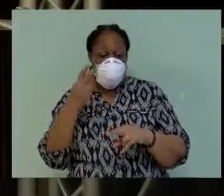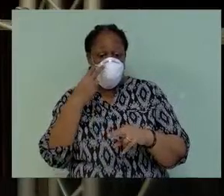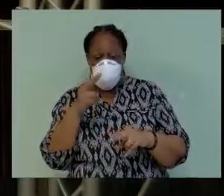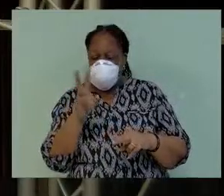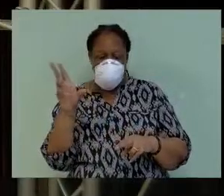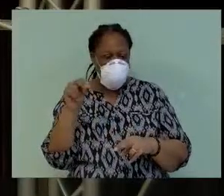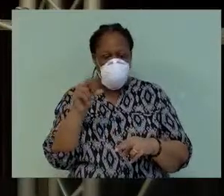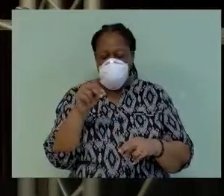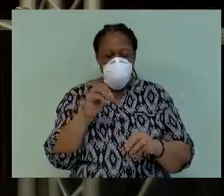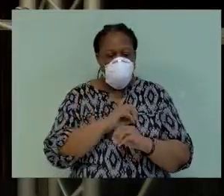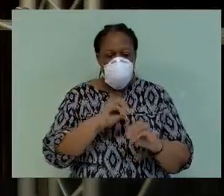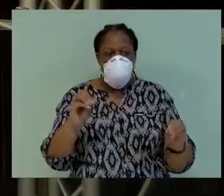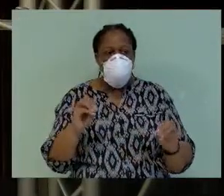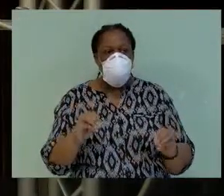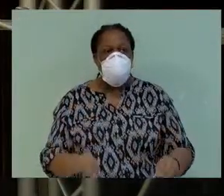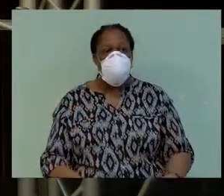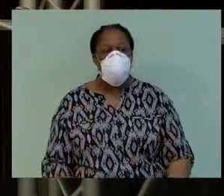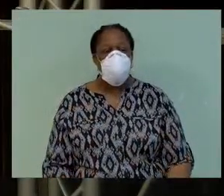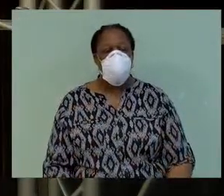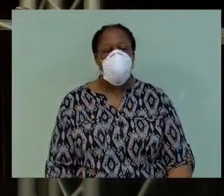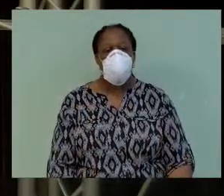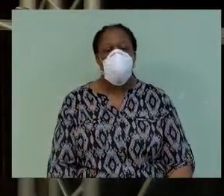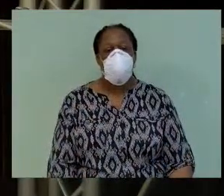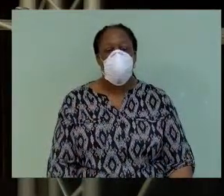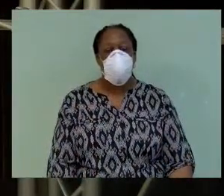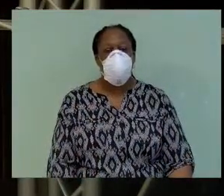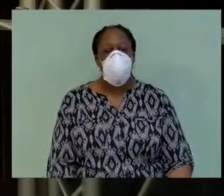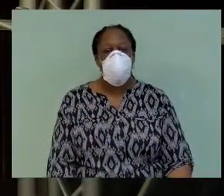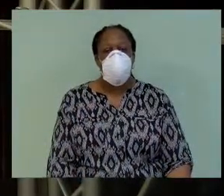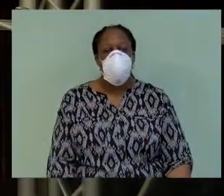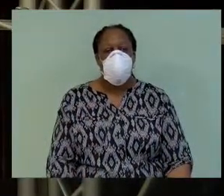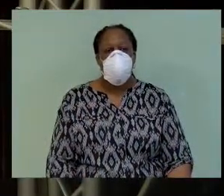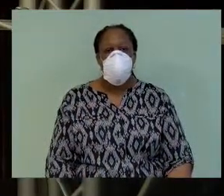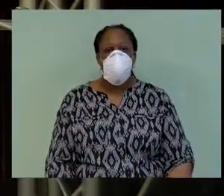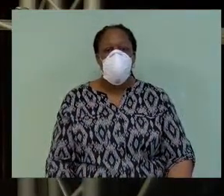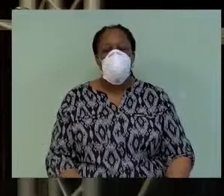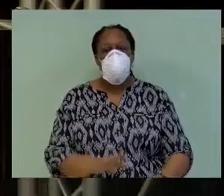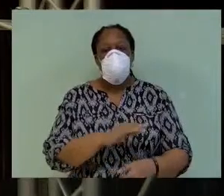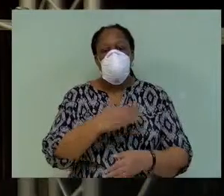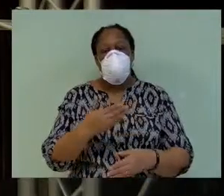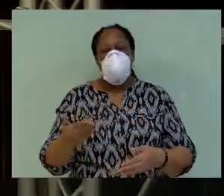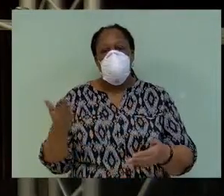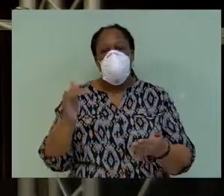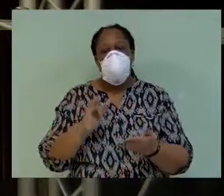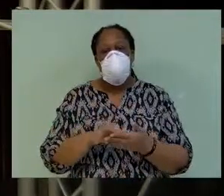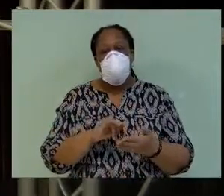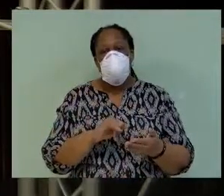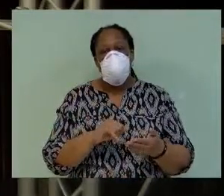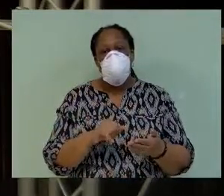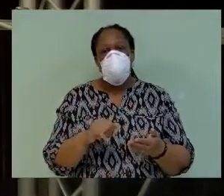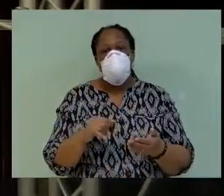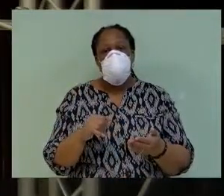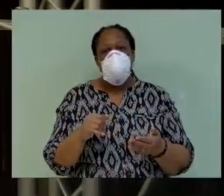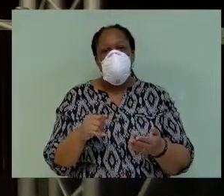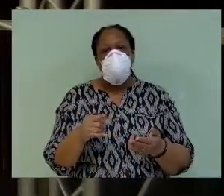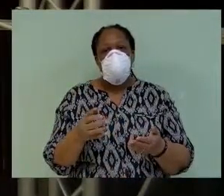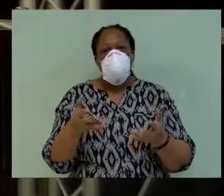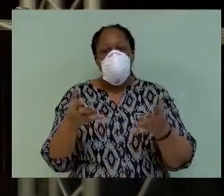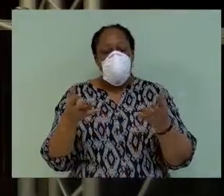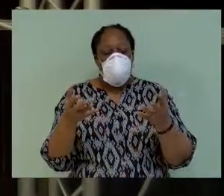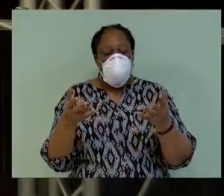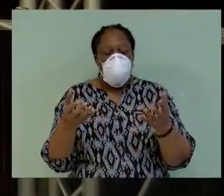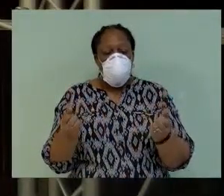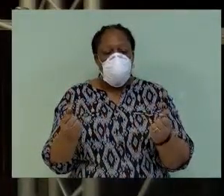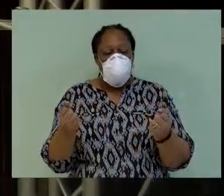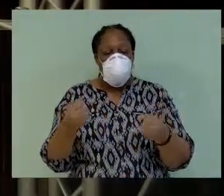associated with COVID-19. These measures include enhancing our office